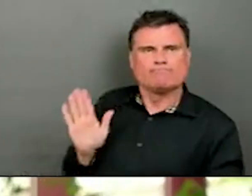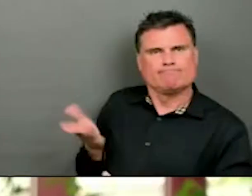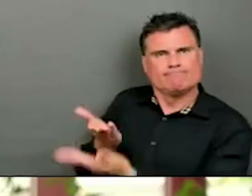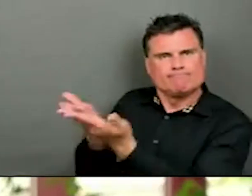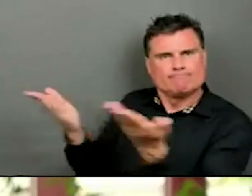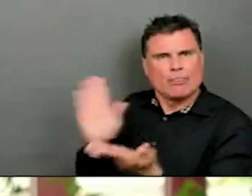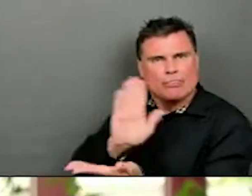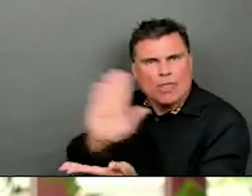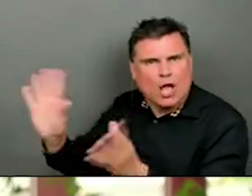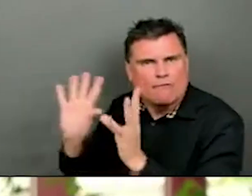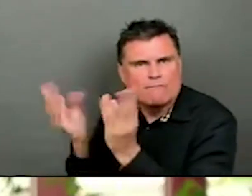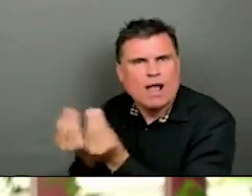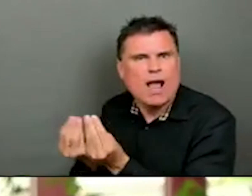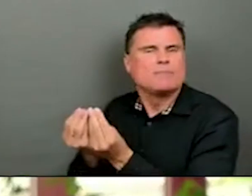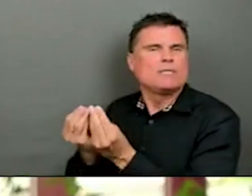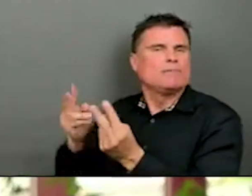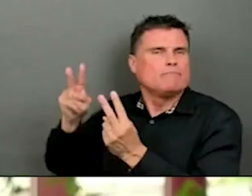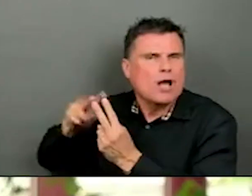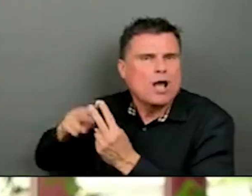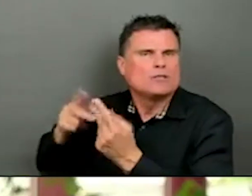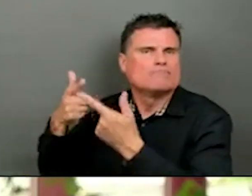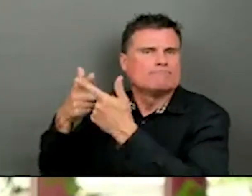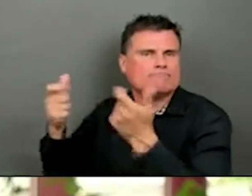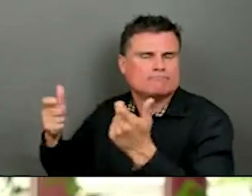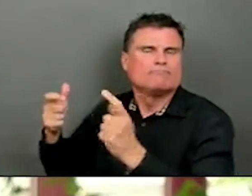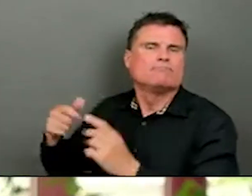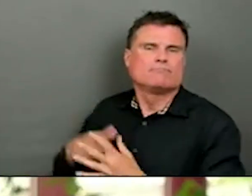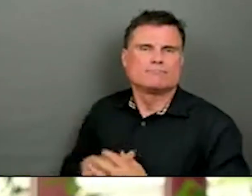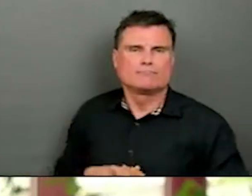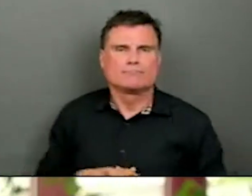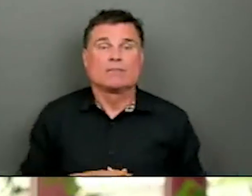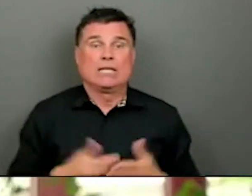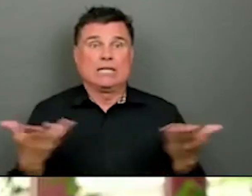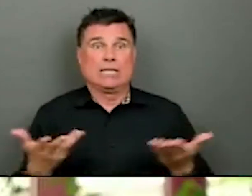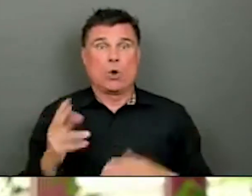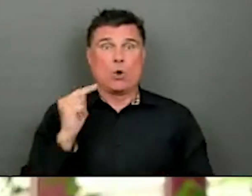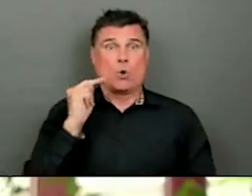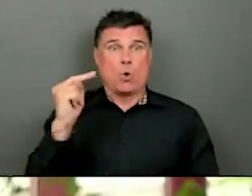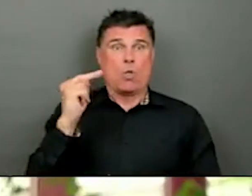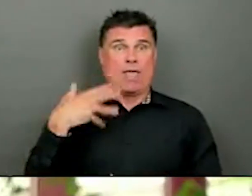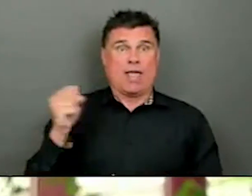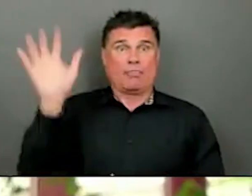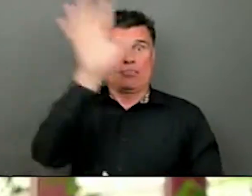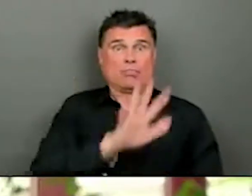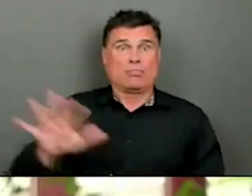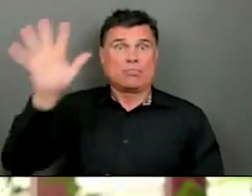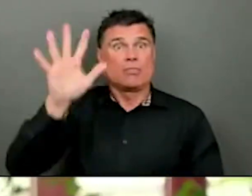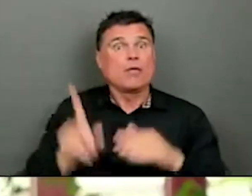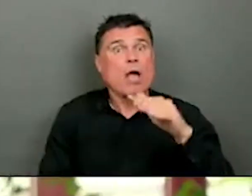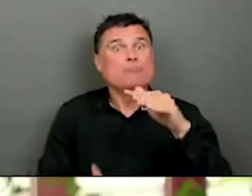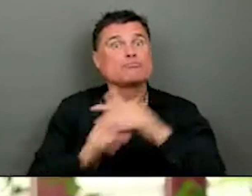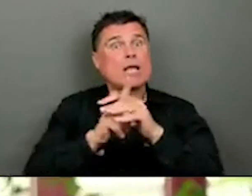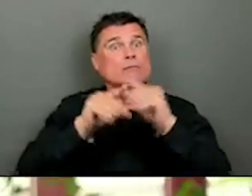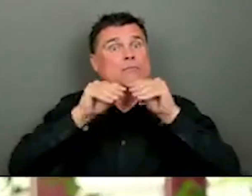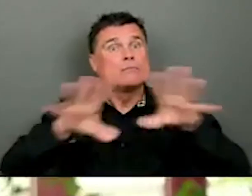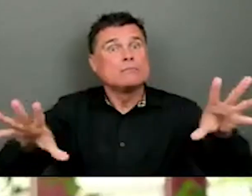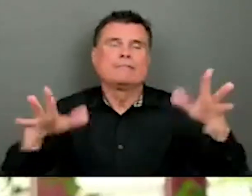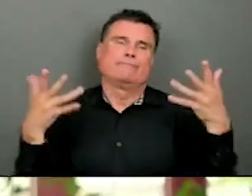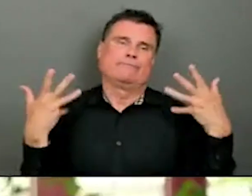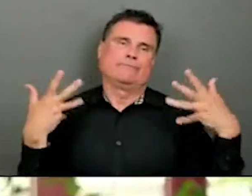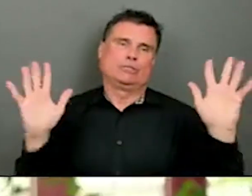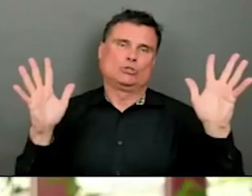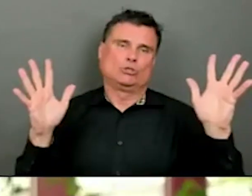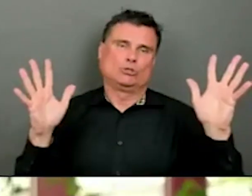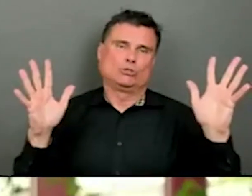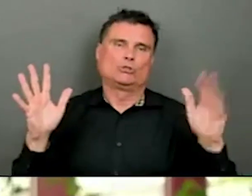ones. The outbreak here at Heritage Manor in Northern Health is now over, and that leaves us with 2 active